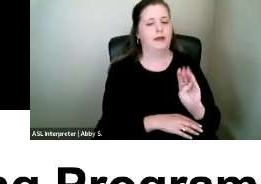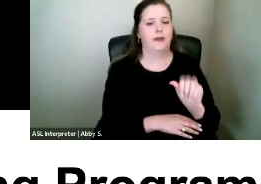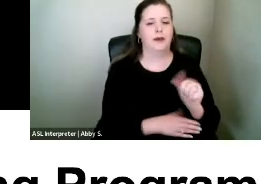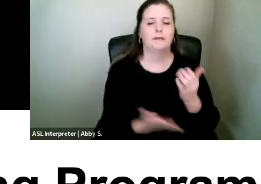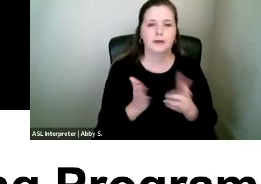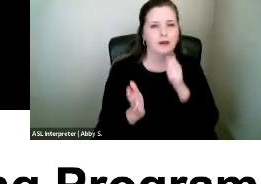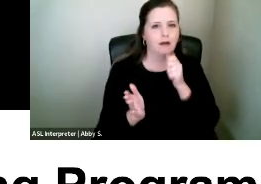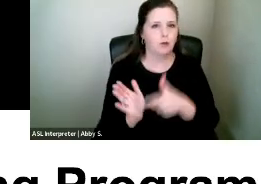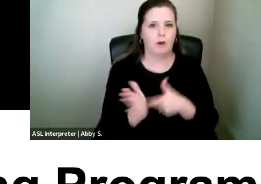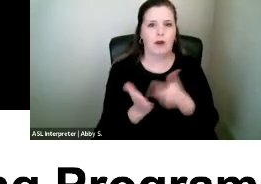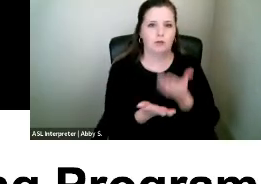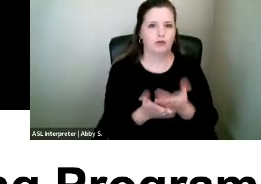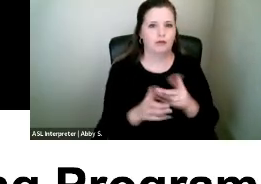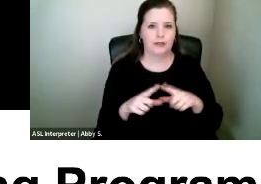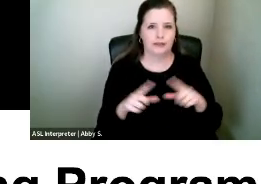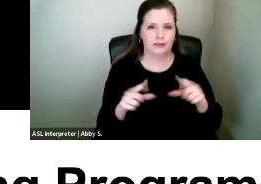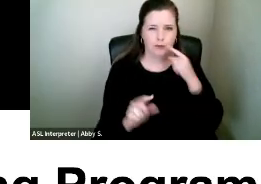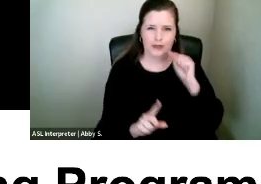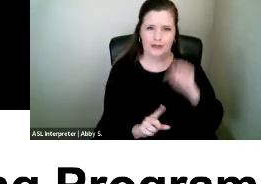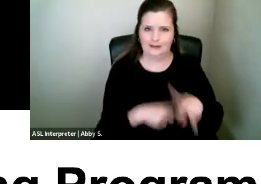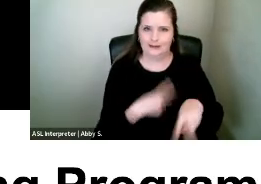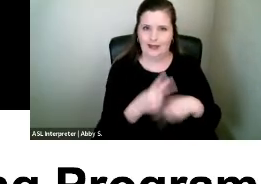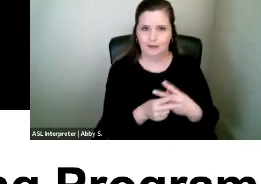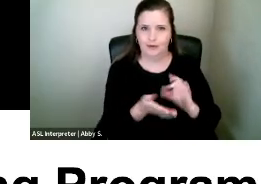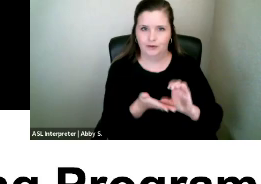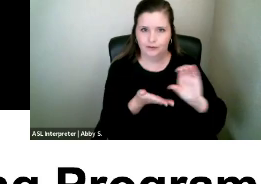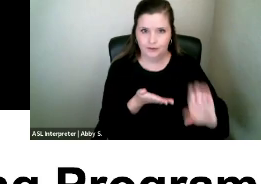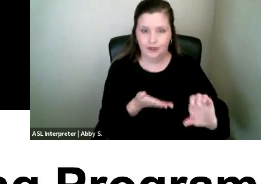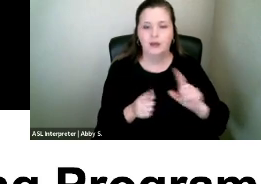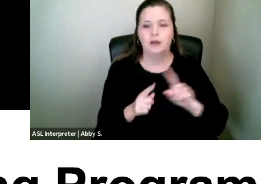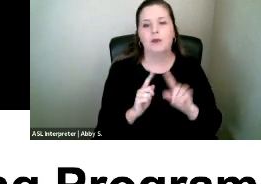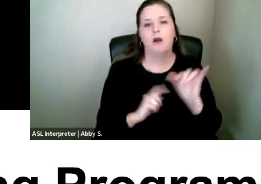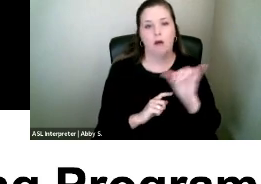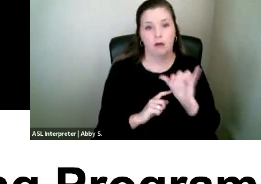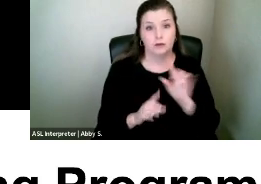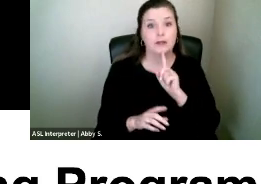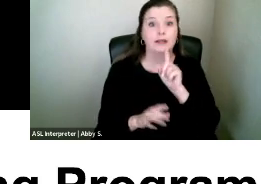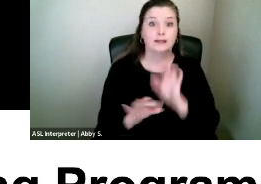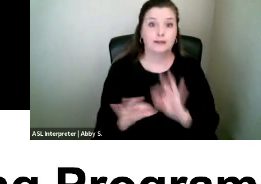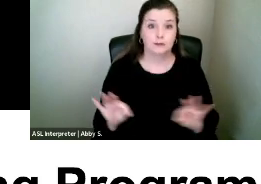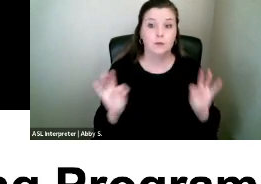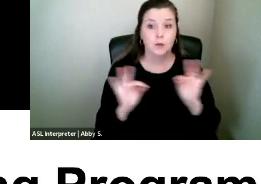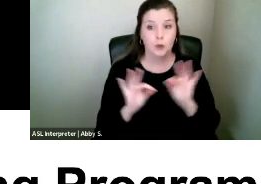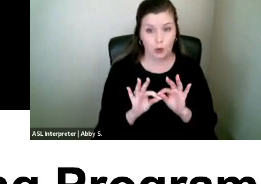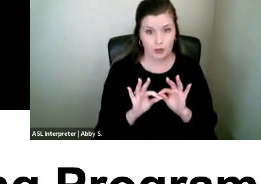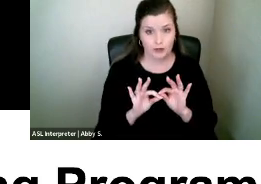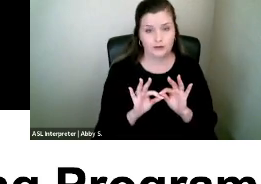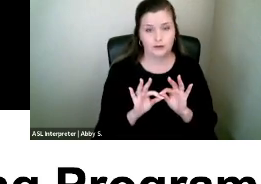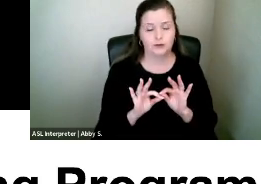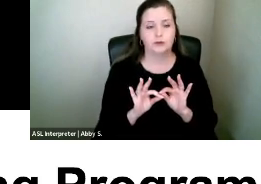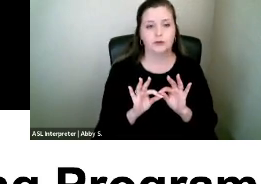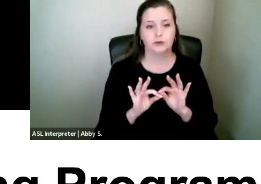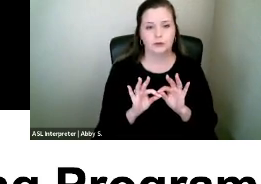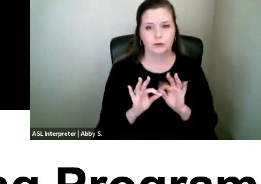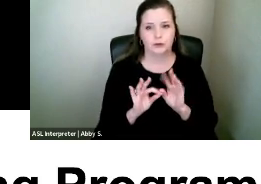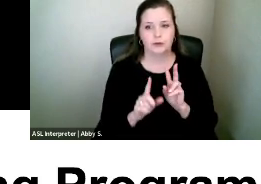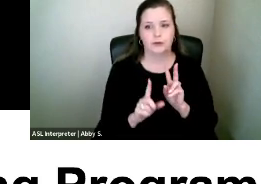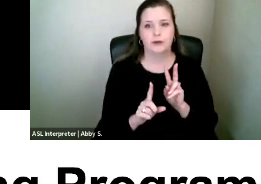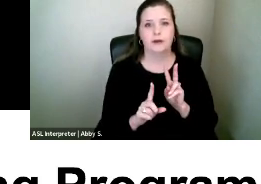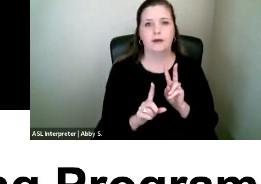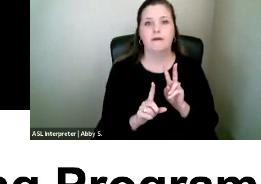particular lodging displacement assistance, but it is also very important to file a claim with